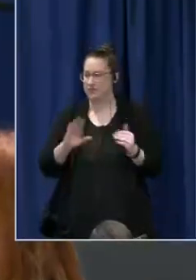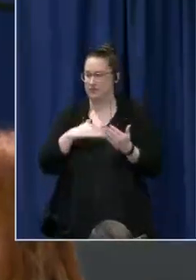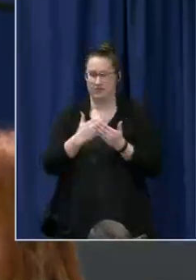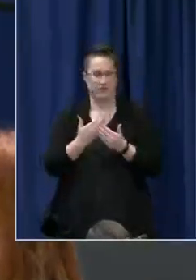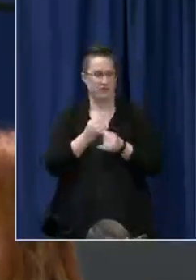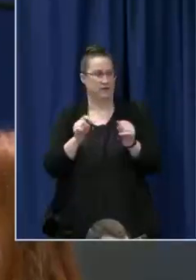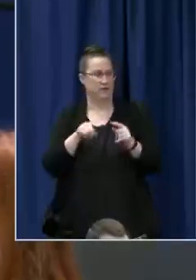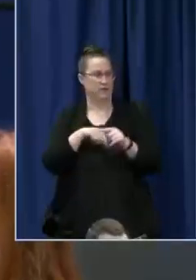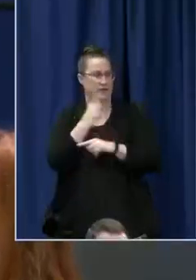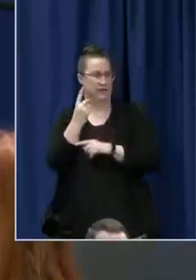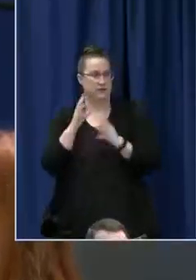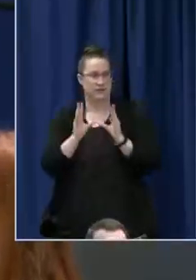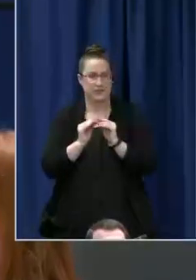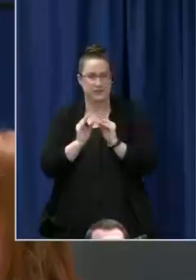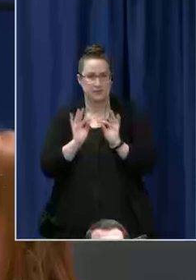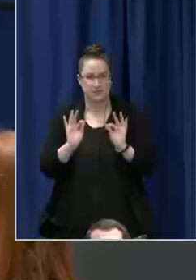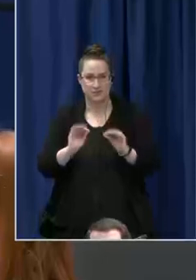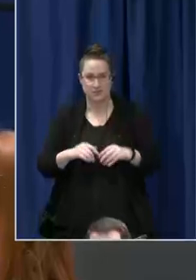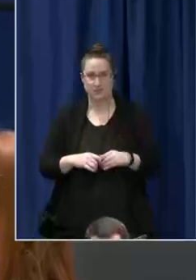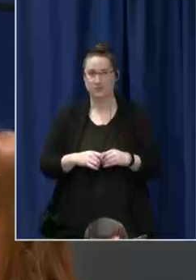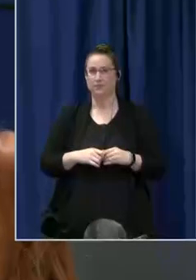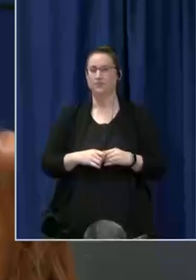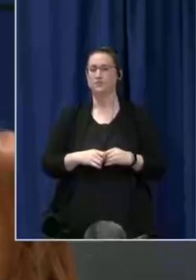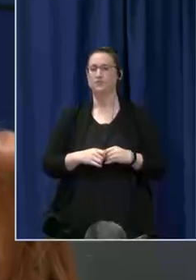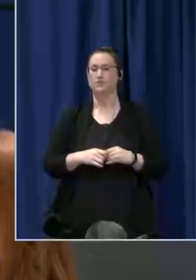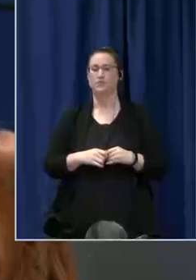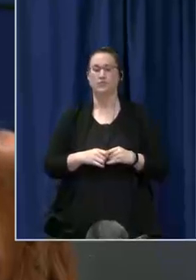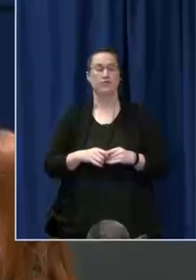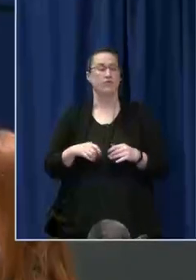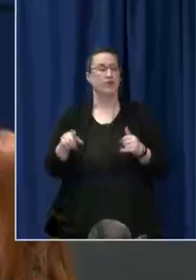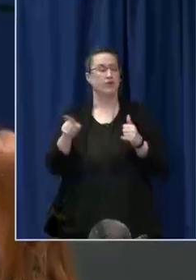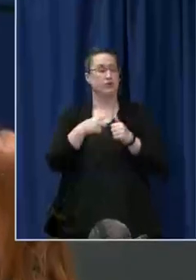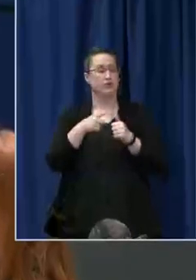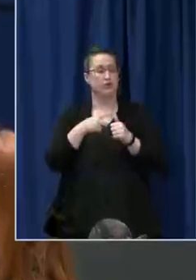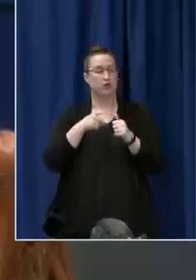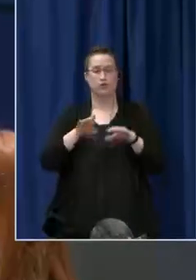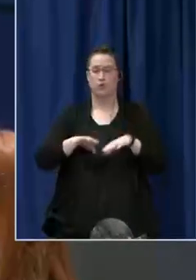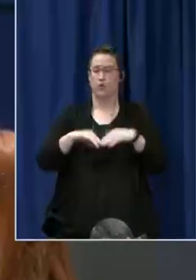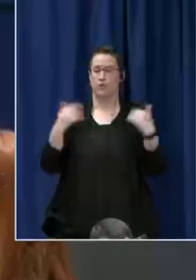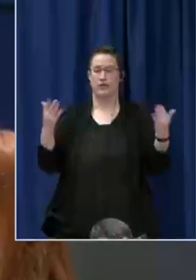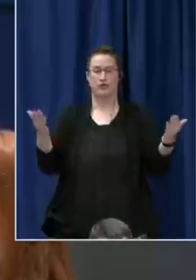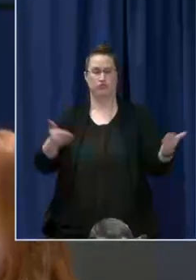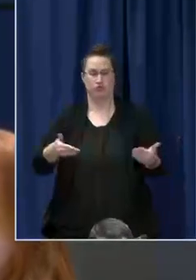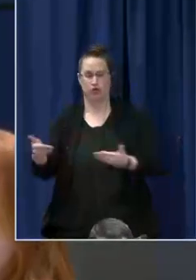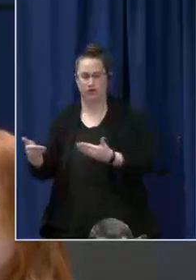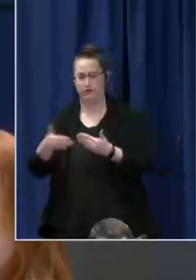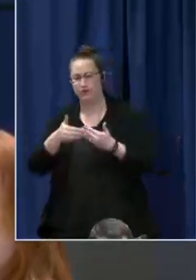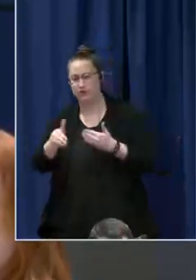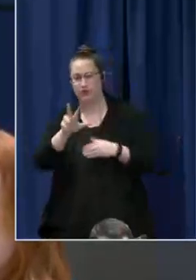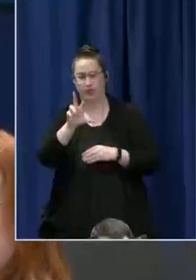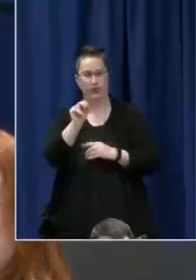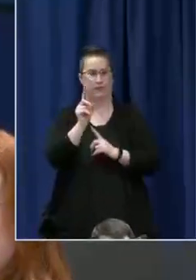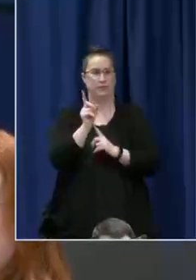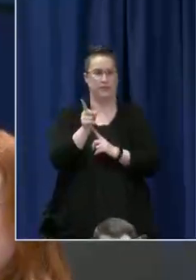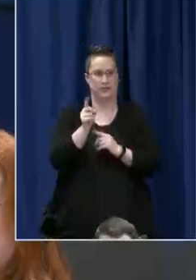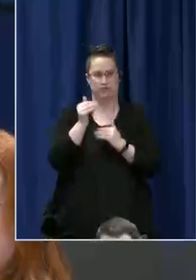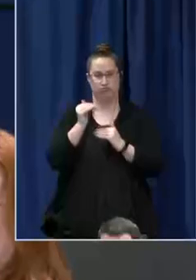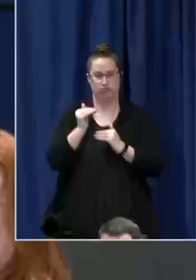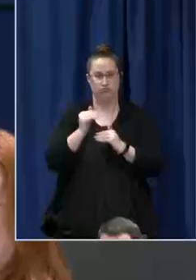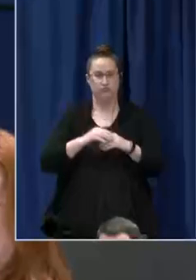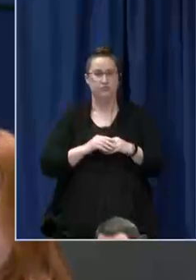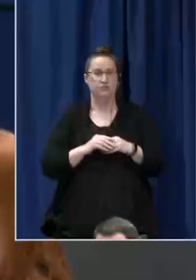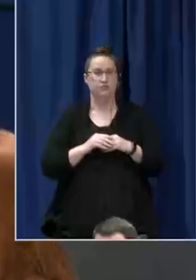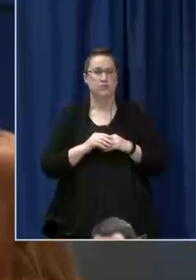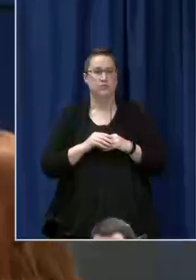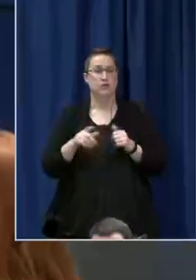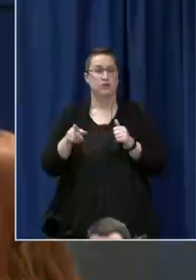meeting. So we're going to have introductions over the next 30 minutes, and we're going to